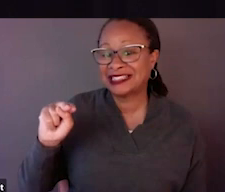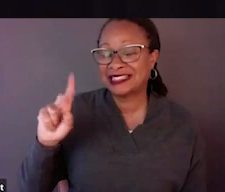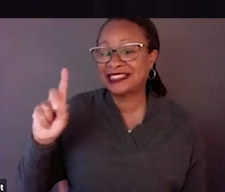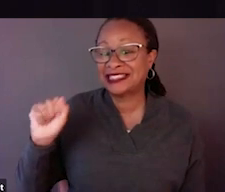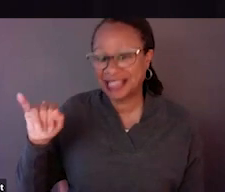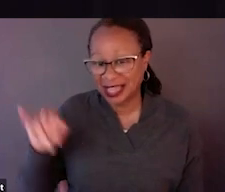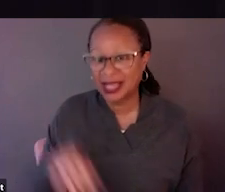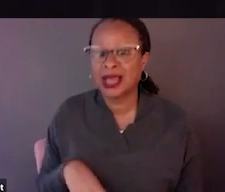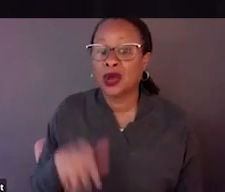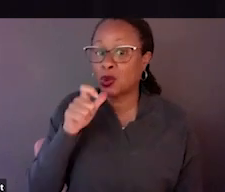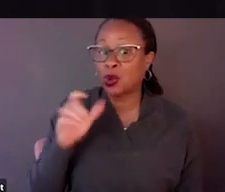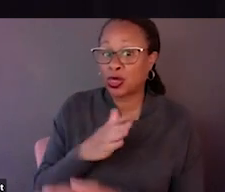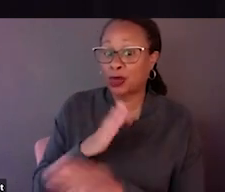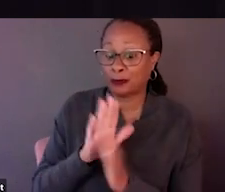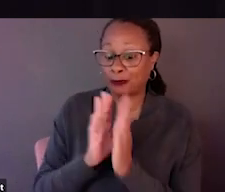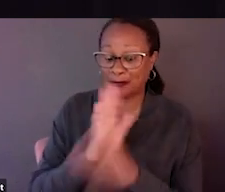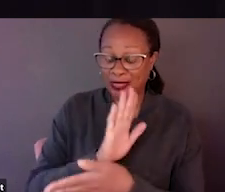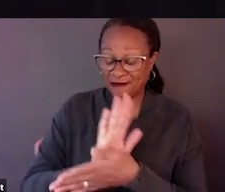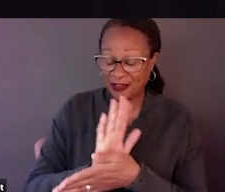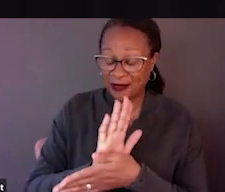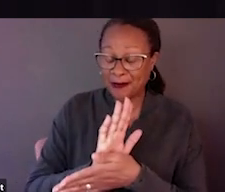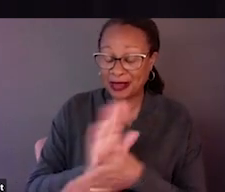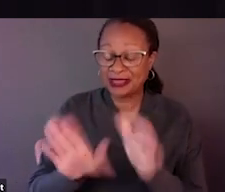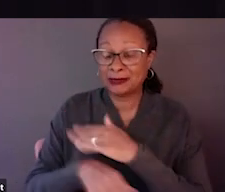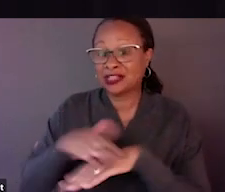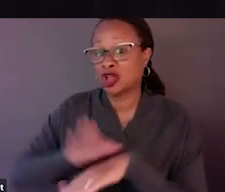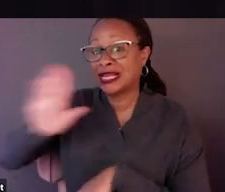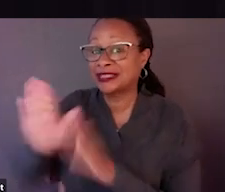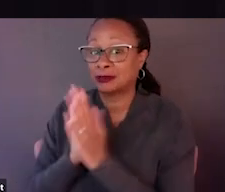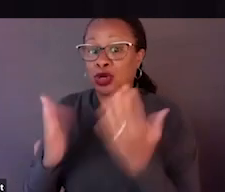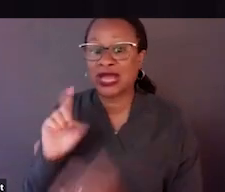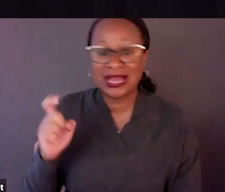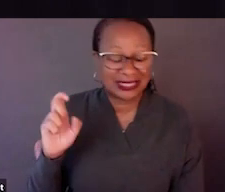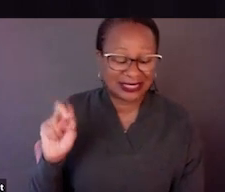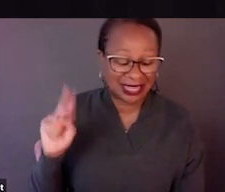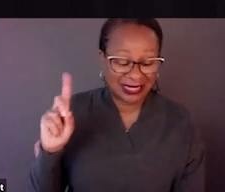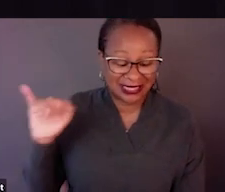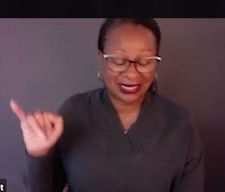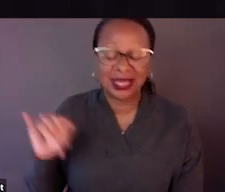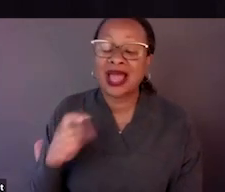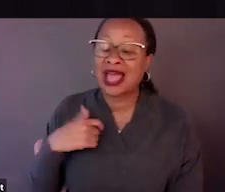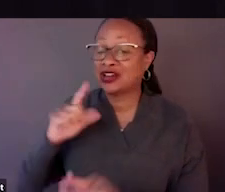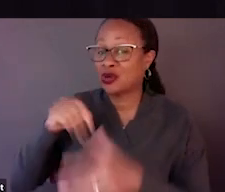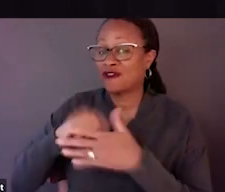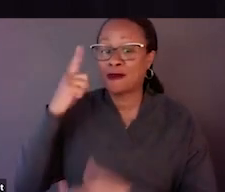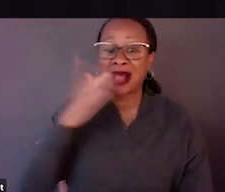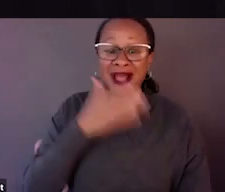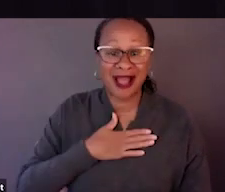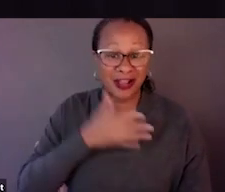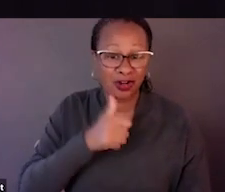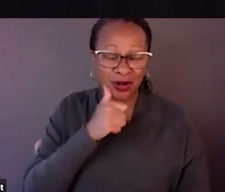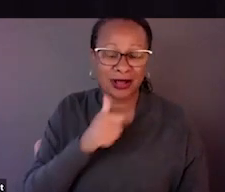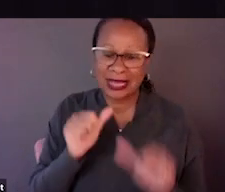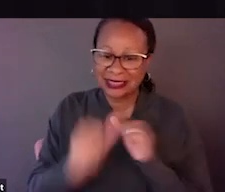is... the film is based on his book. And of course, I had to go in for my girl. I'm going to keep it black,